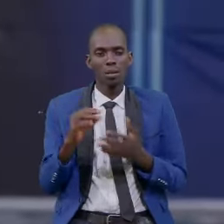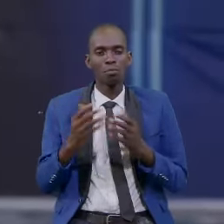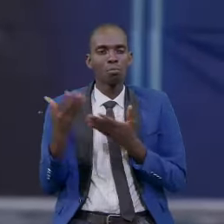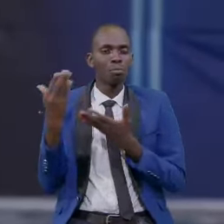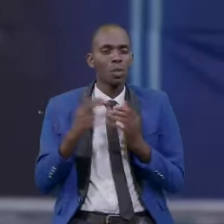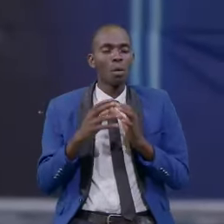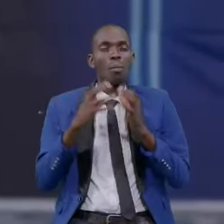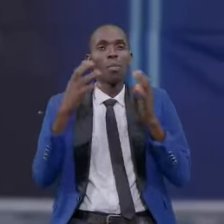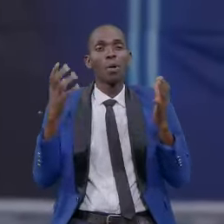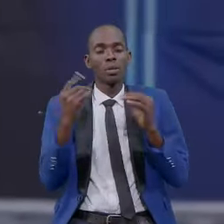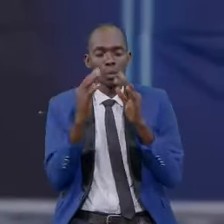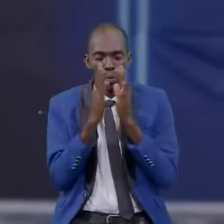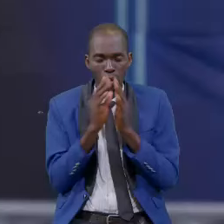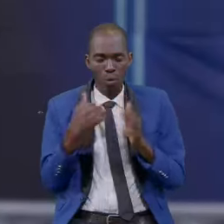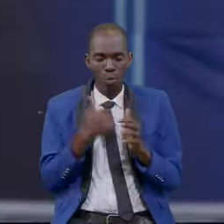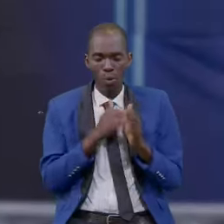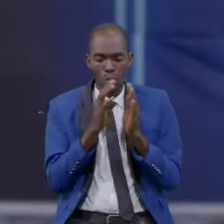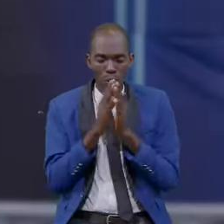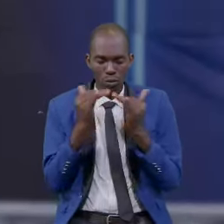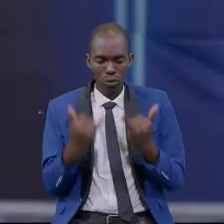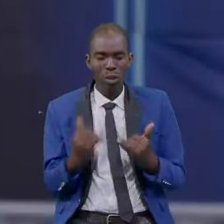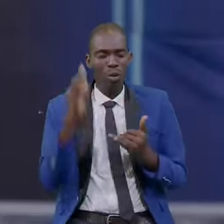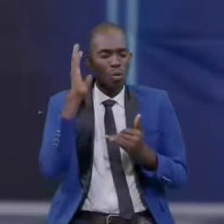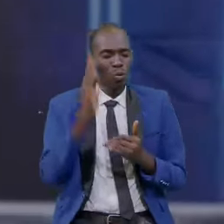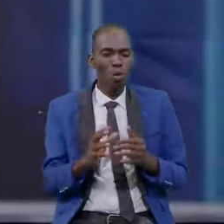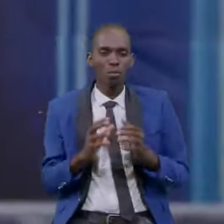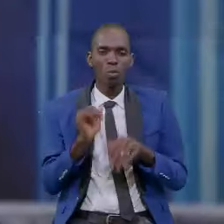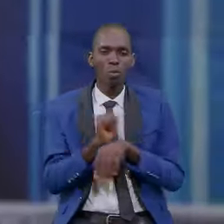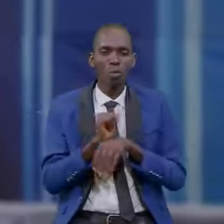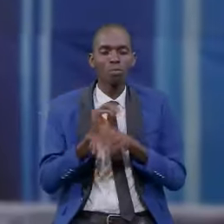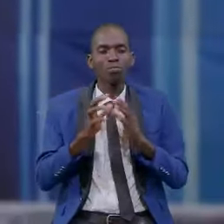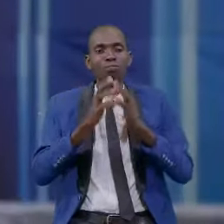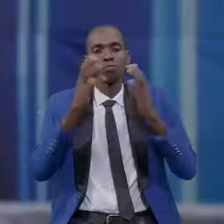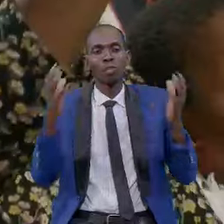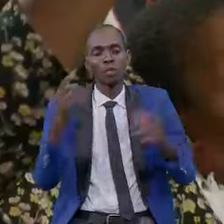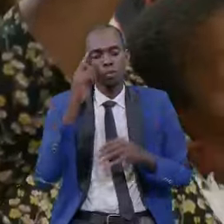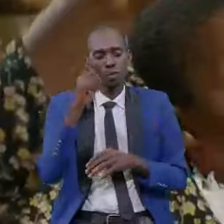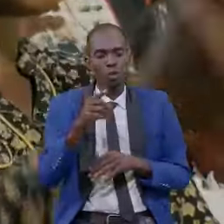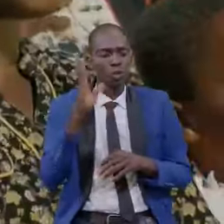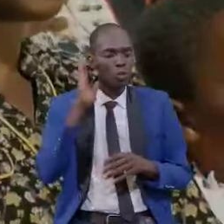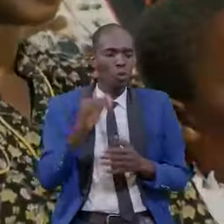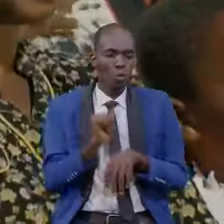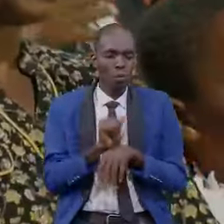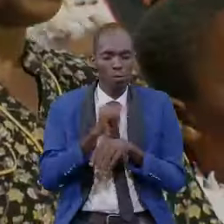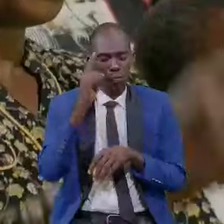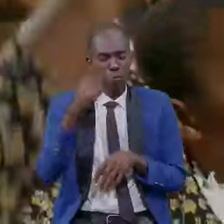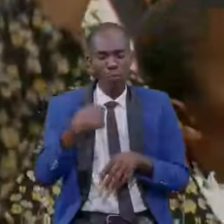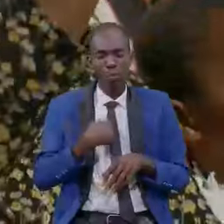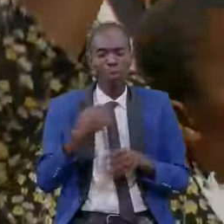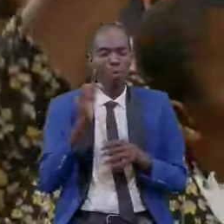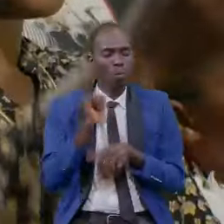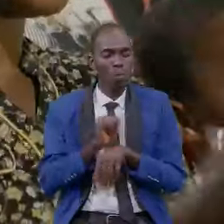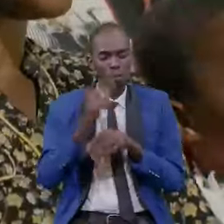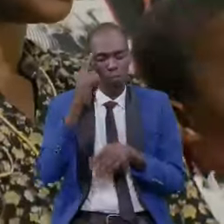pray tonight will avail very much. Will avail for you. Will avail for her.